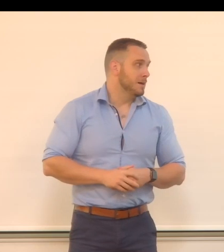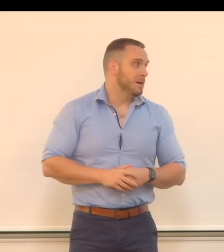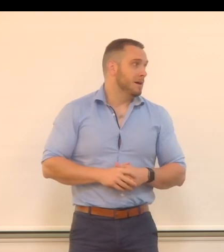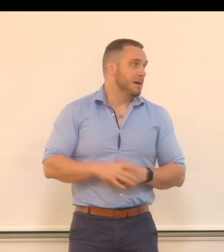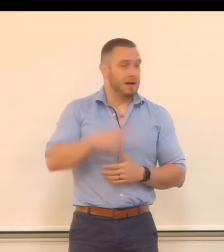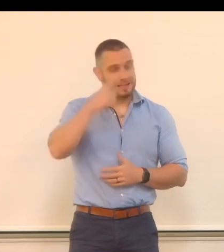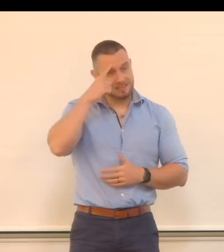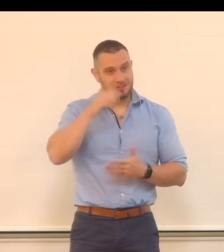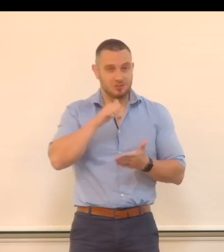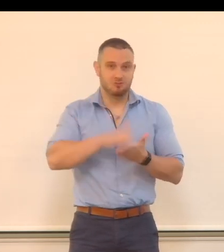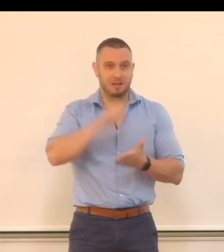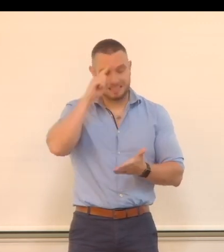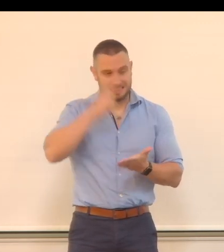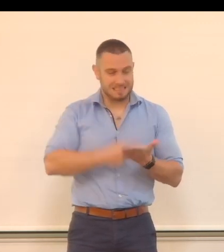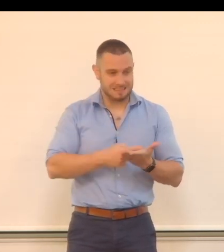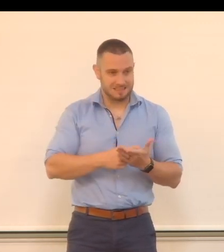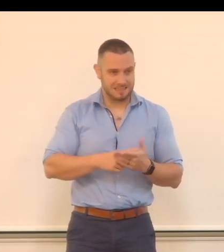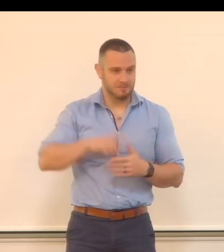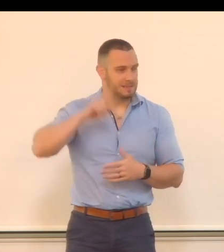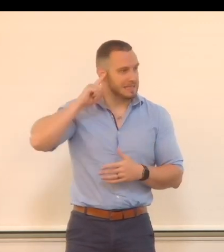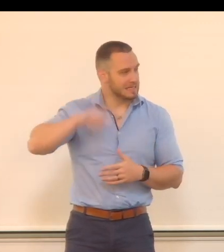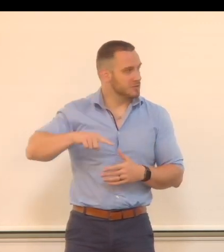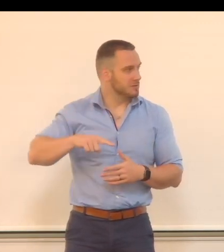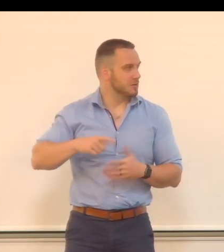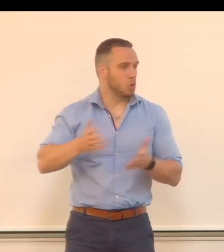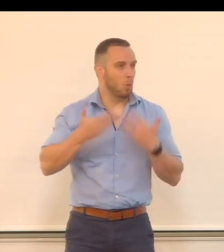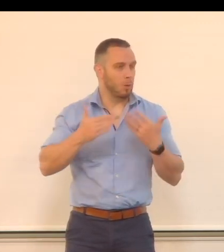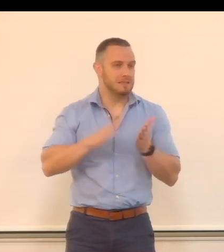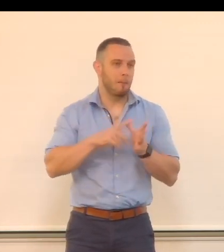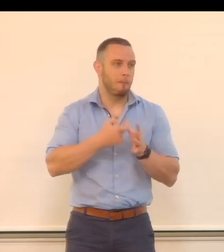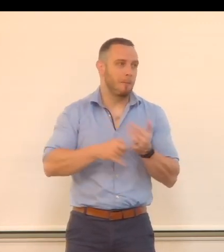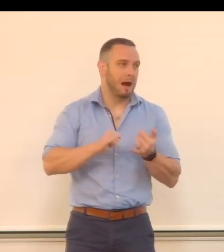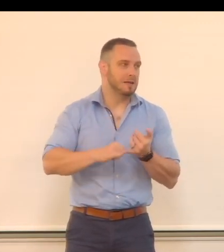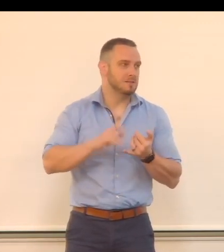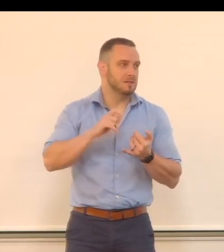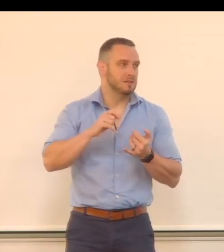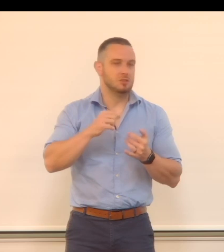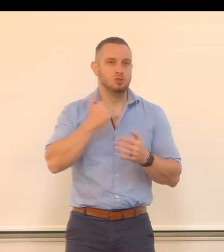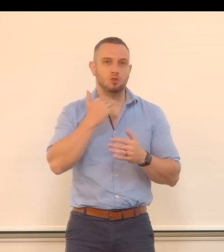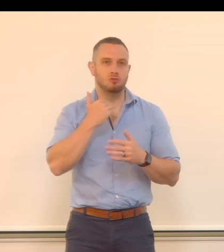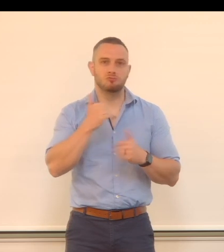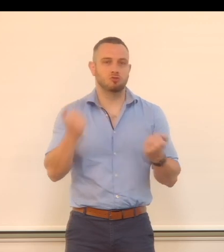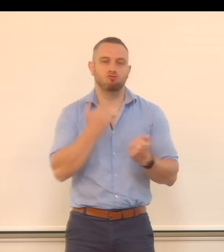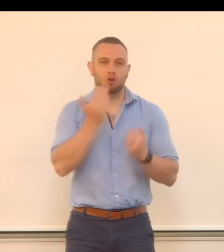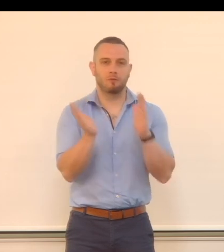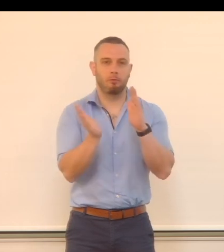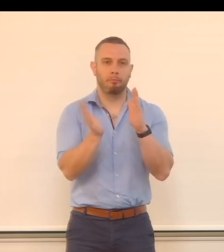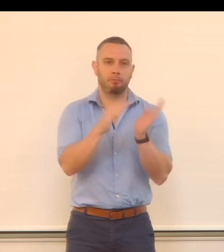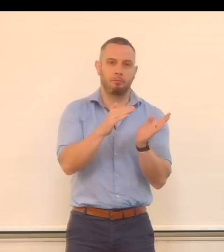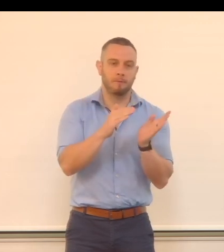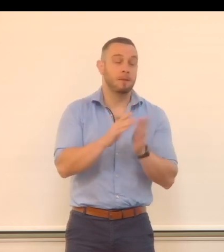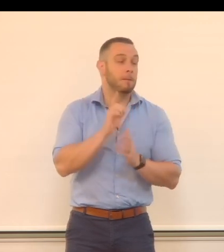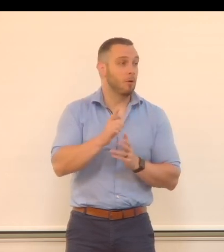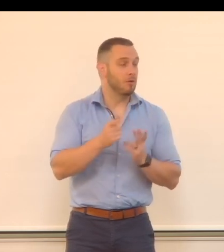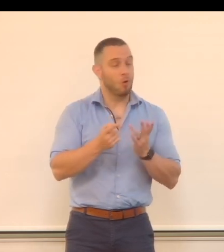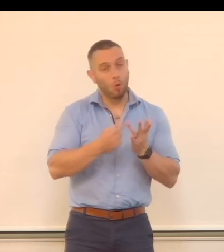right decision. I mean, ignoring the fact that the wind on Mars isn't going to be strong enough to blow over your spacecraft. But if you come up with